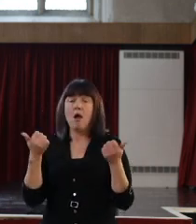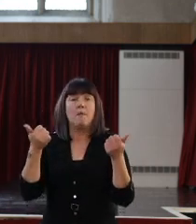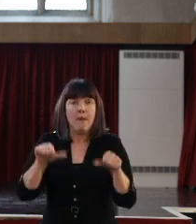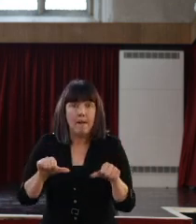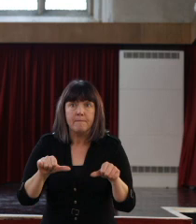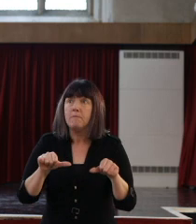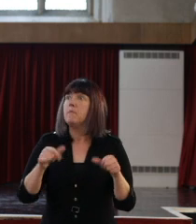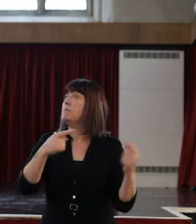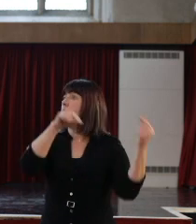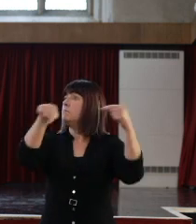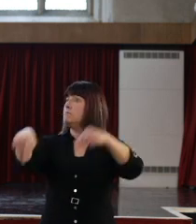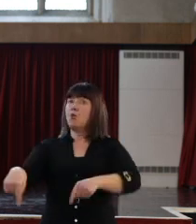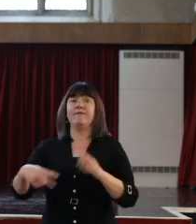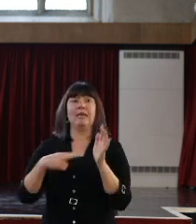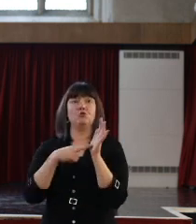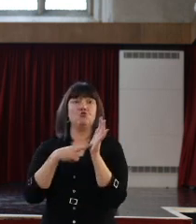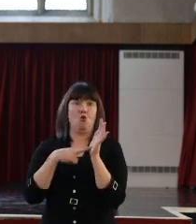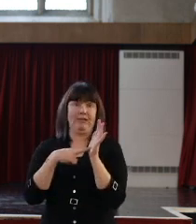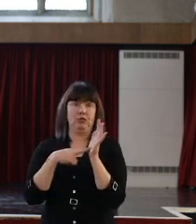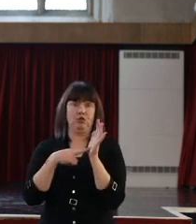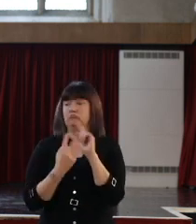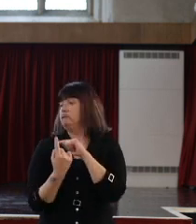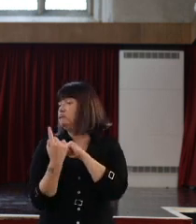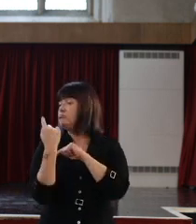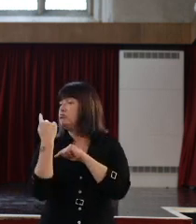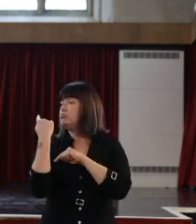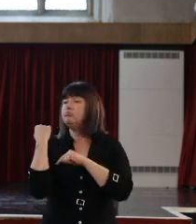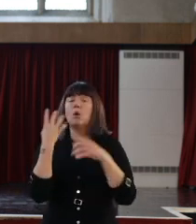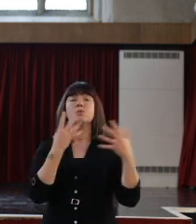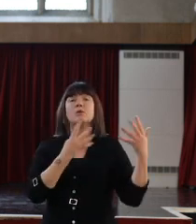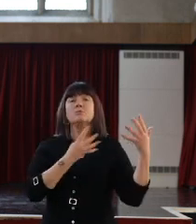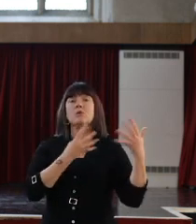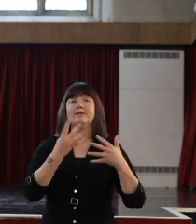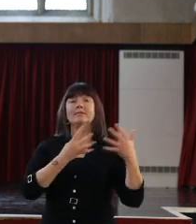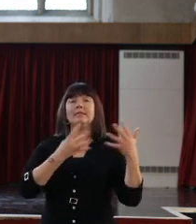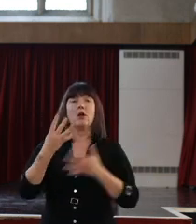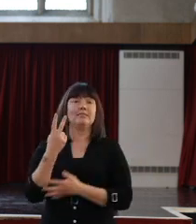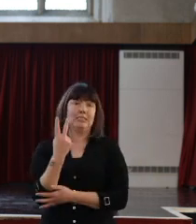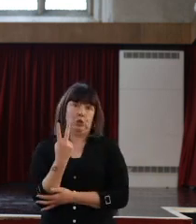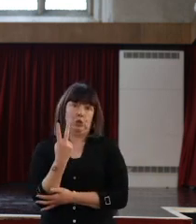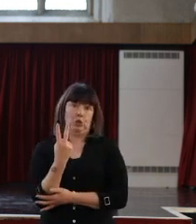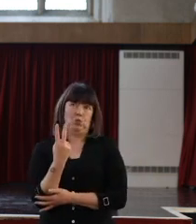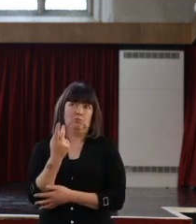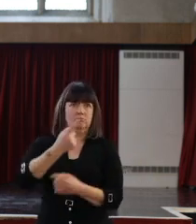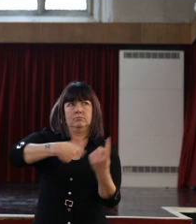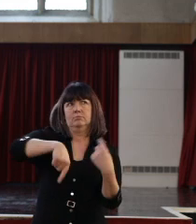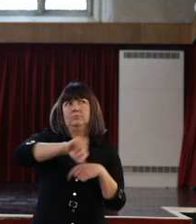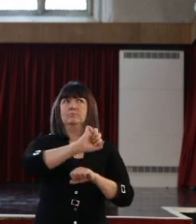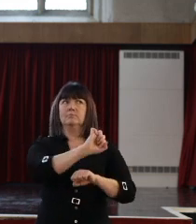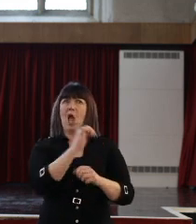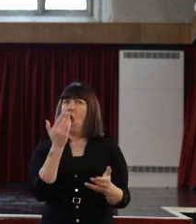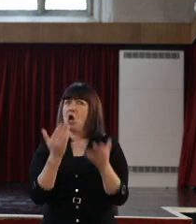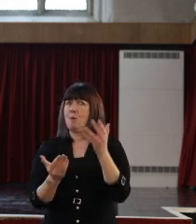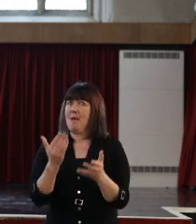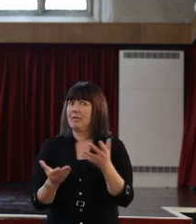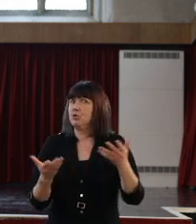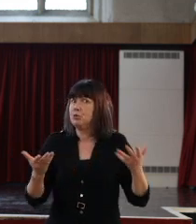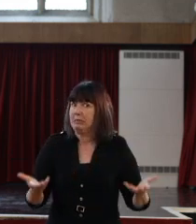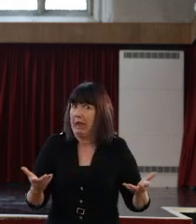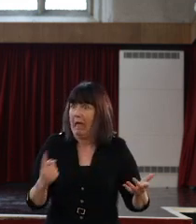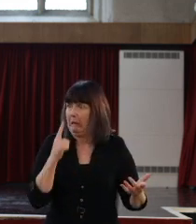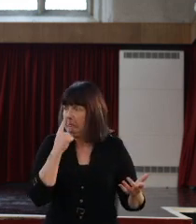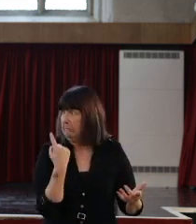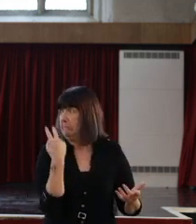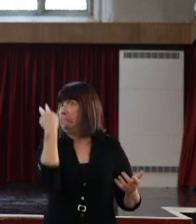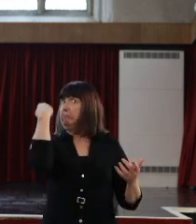Now, I'll be honest, in 1992, Norwich wasn't quite the gentrified hipster Disneyland it is today.